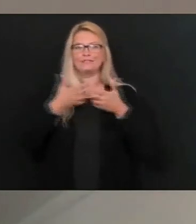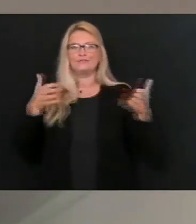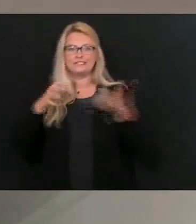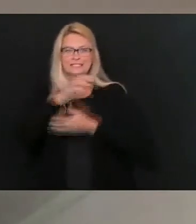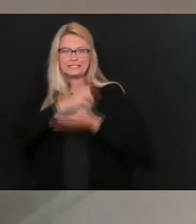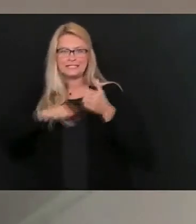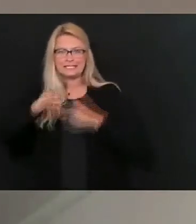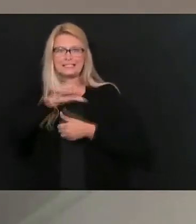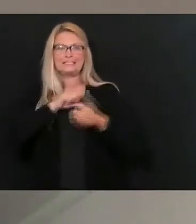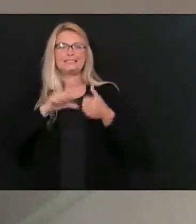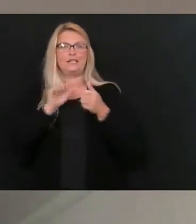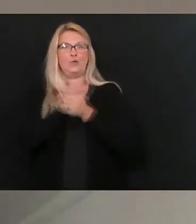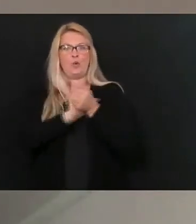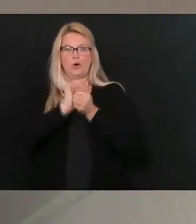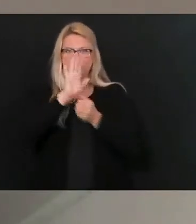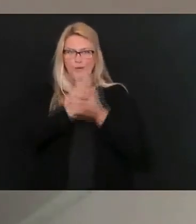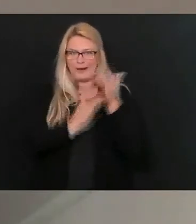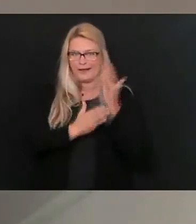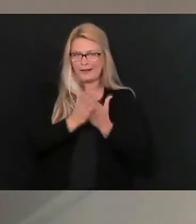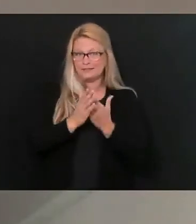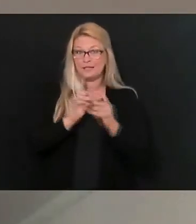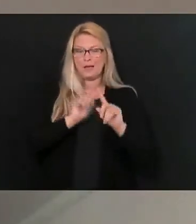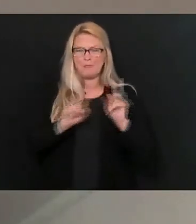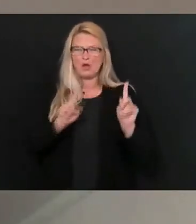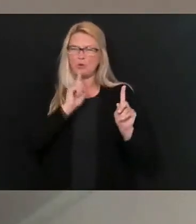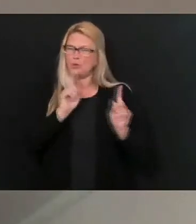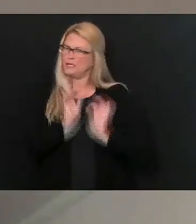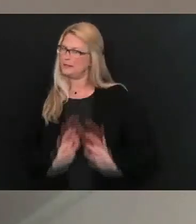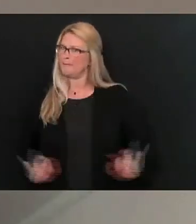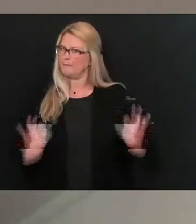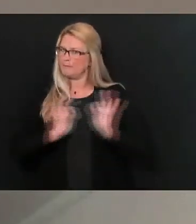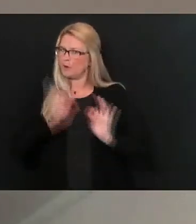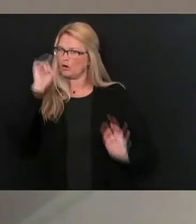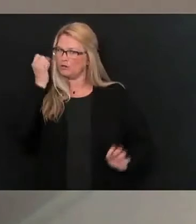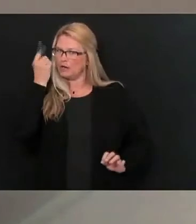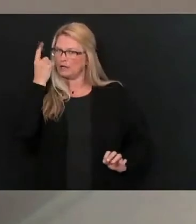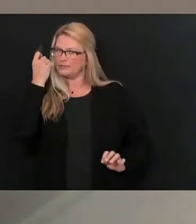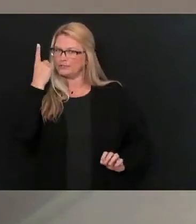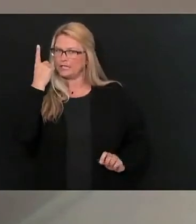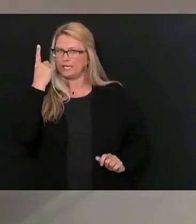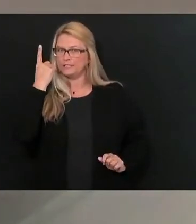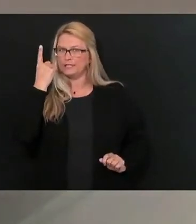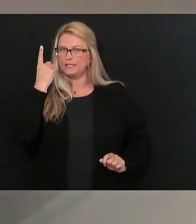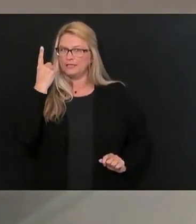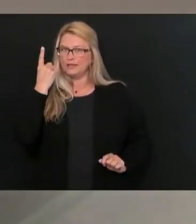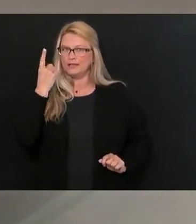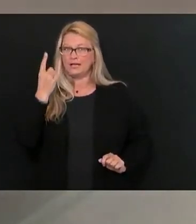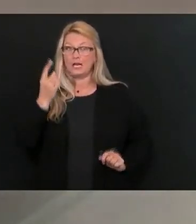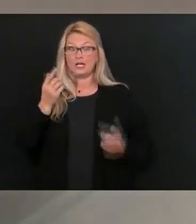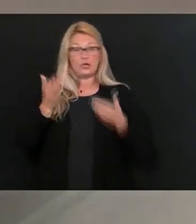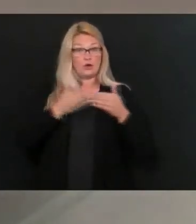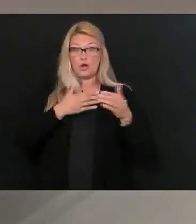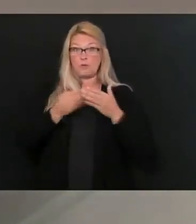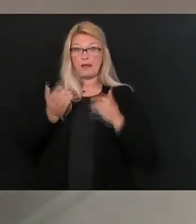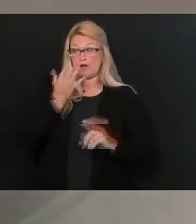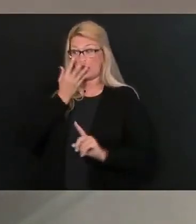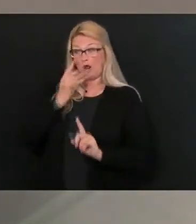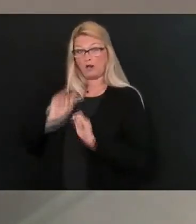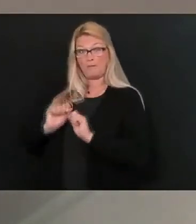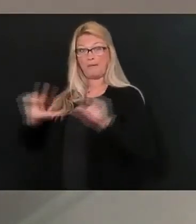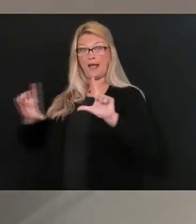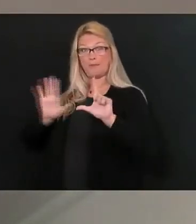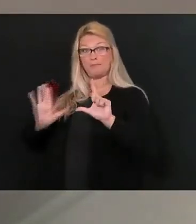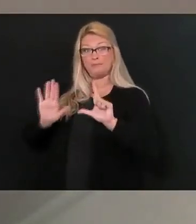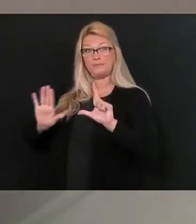hands. But I think that the real key for us here is to understand that despite the color coding map giving